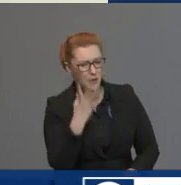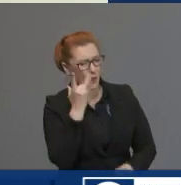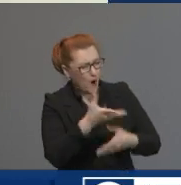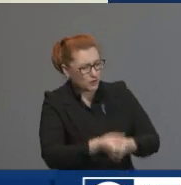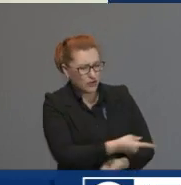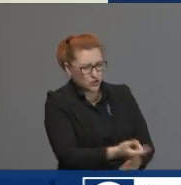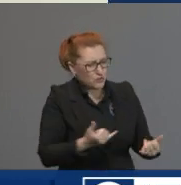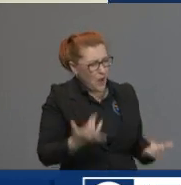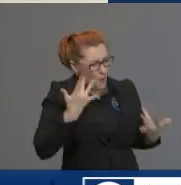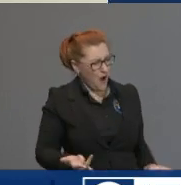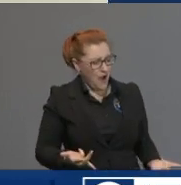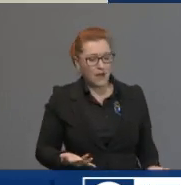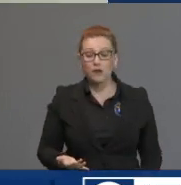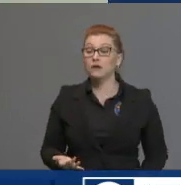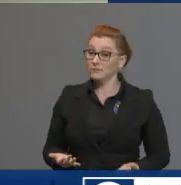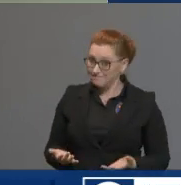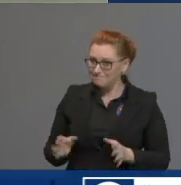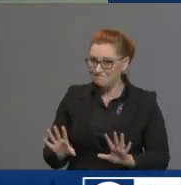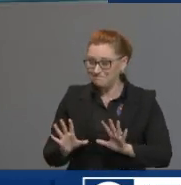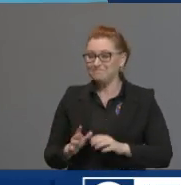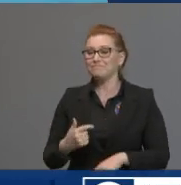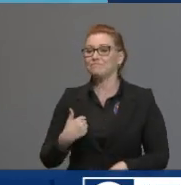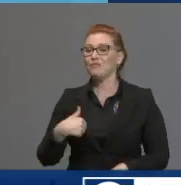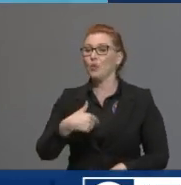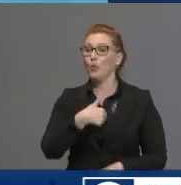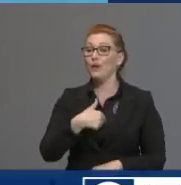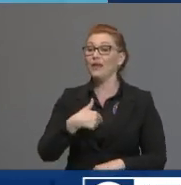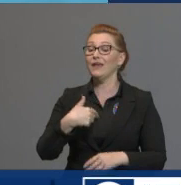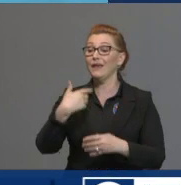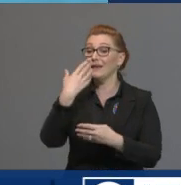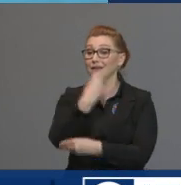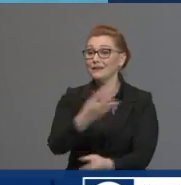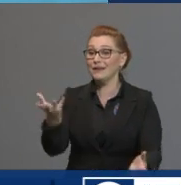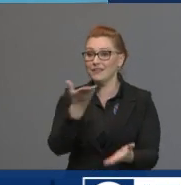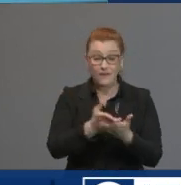they trust you? Dave, we're putting forward the